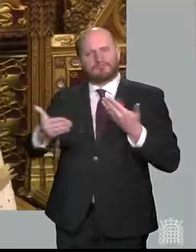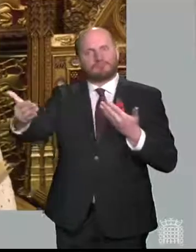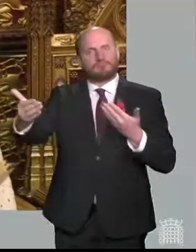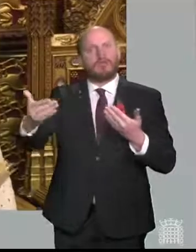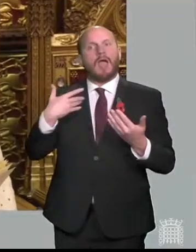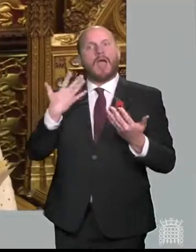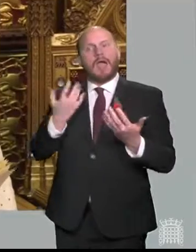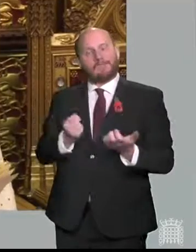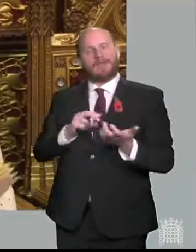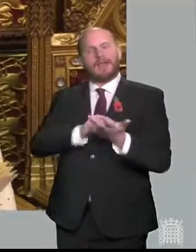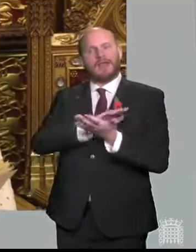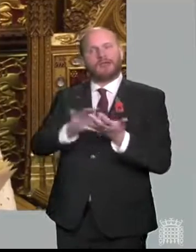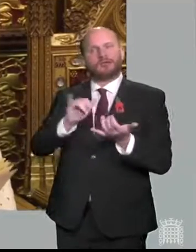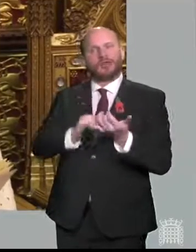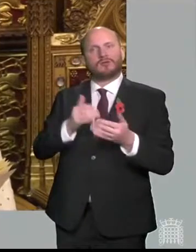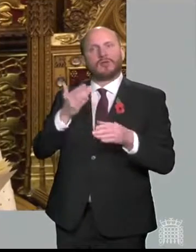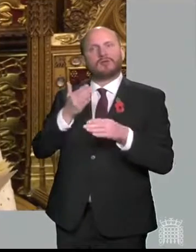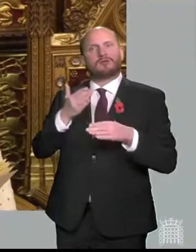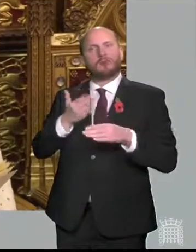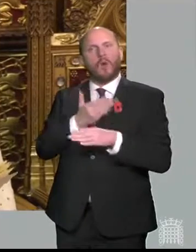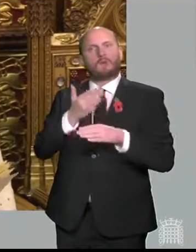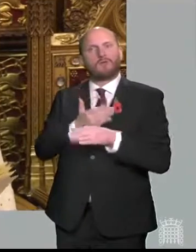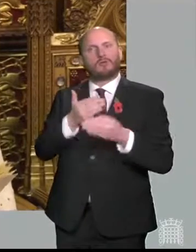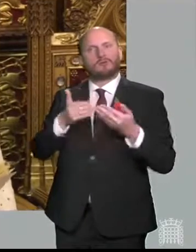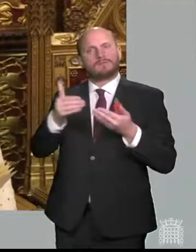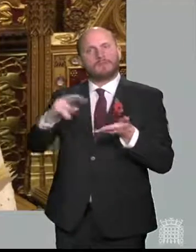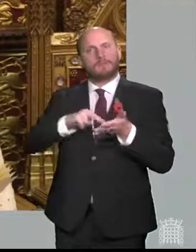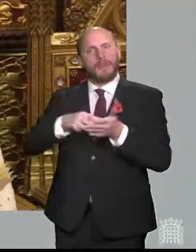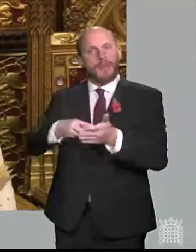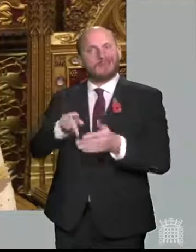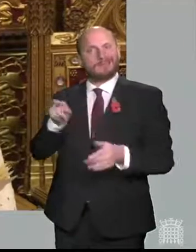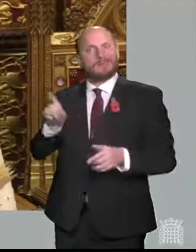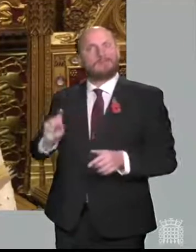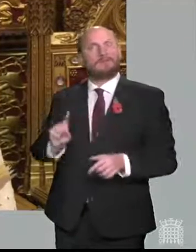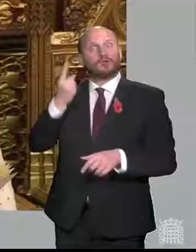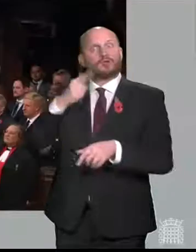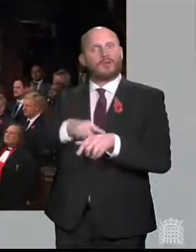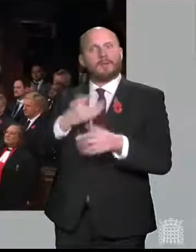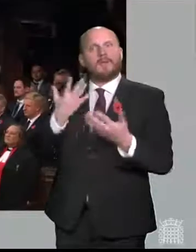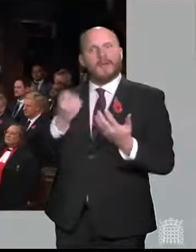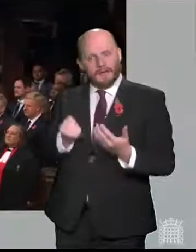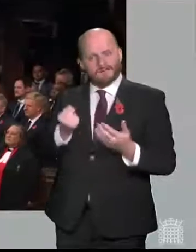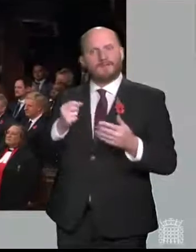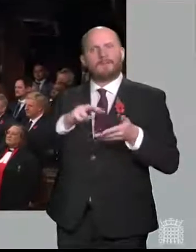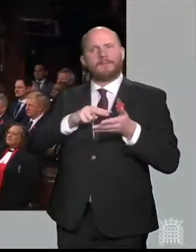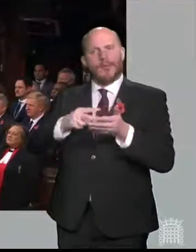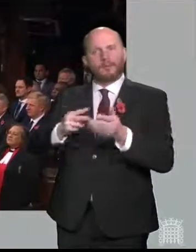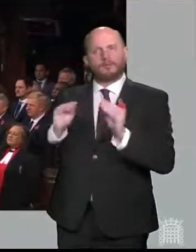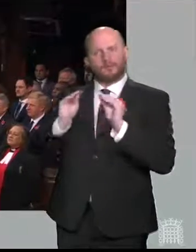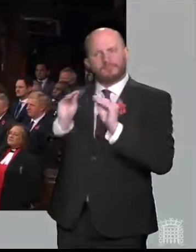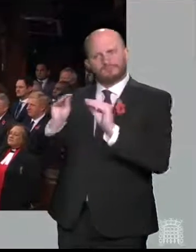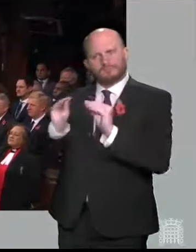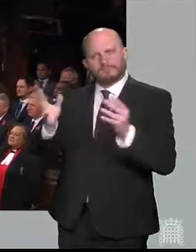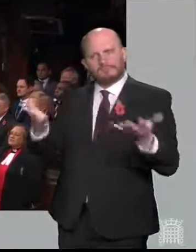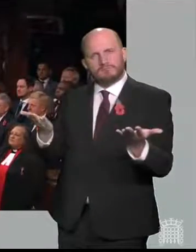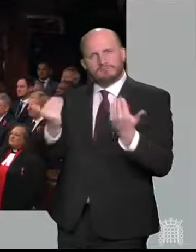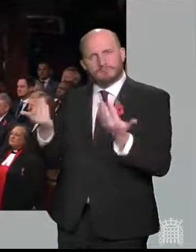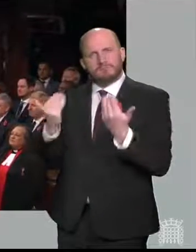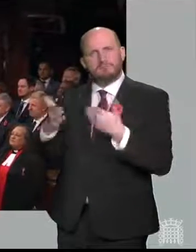Plan, the first long-term plan to train the doctors and nurses the country